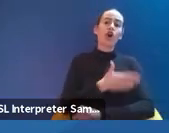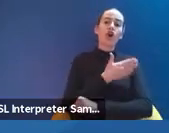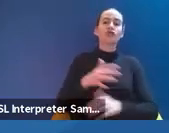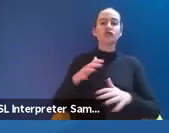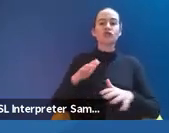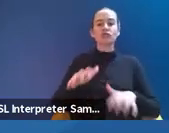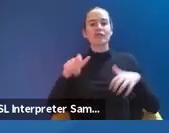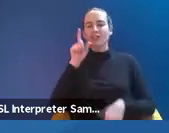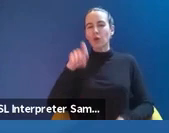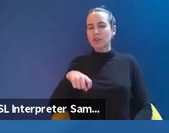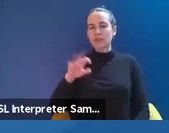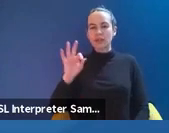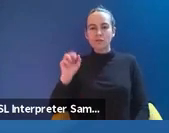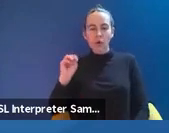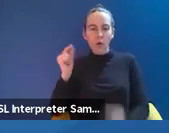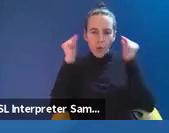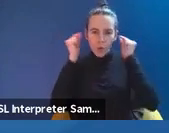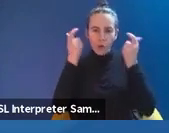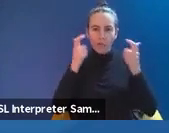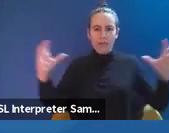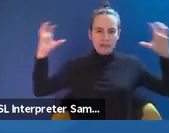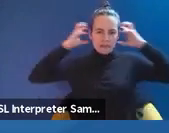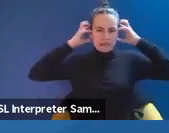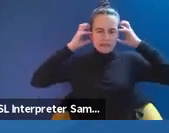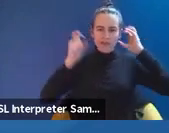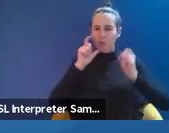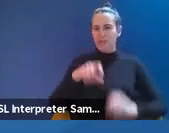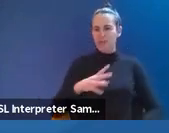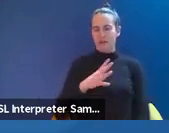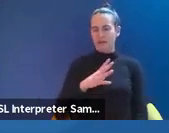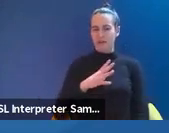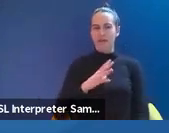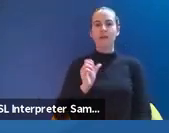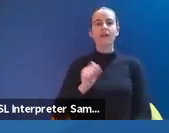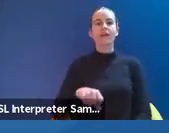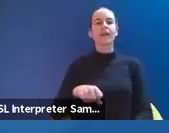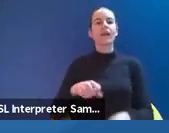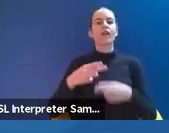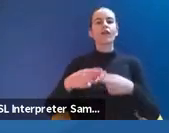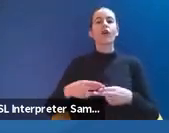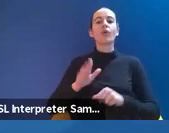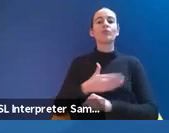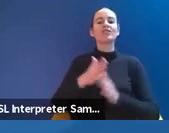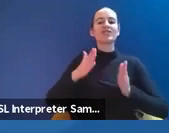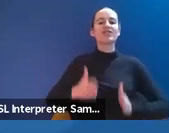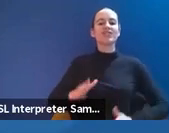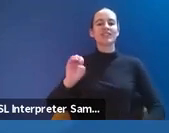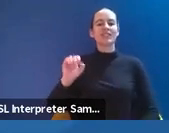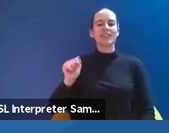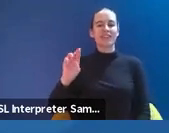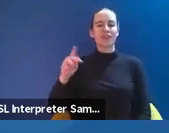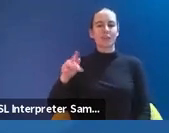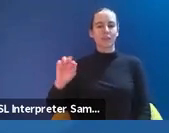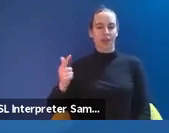foam yellow earplugs or the big headphones over their ears. They can look into devices called musician earplugs. And these earplugs provide a